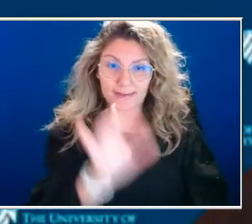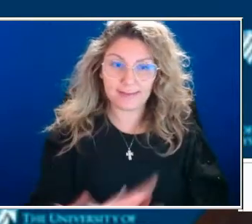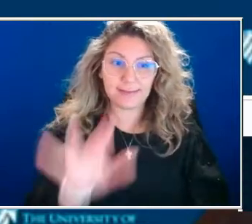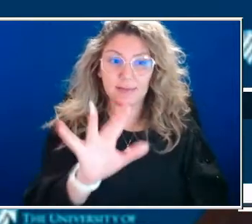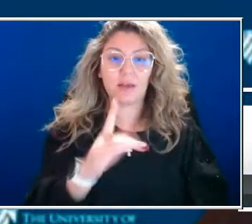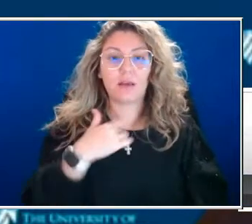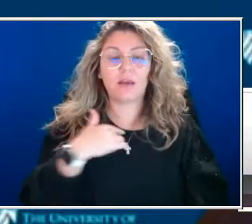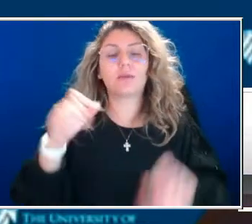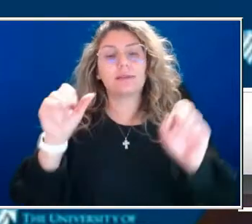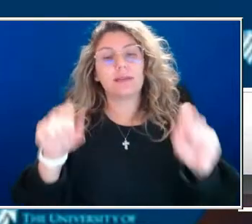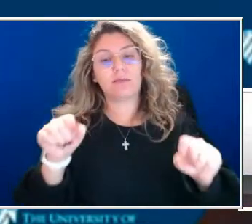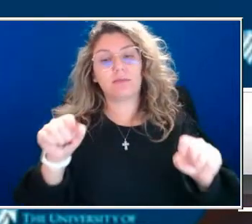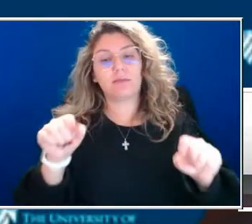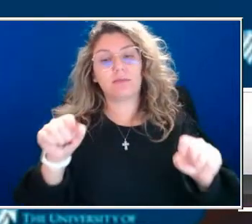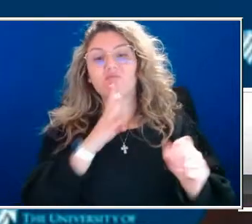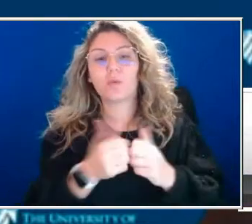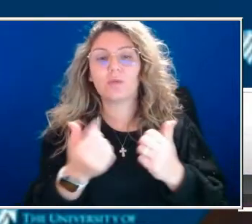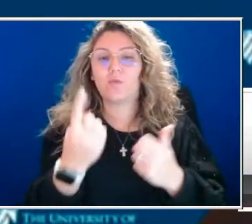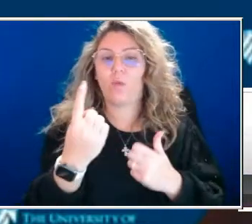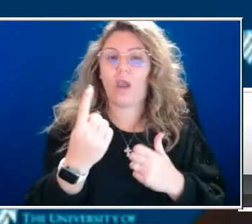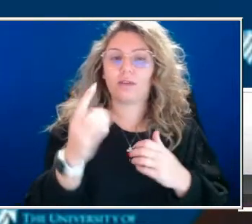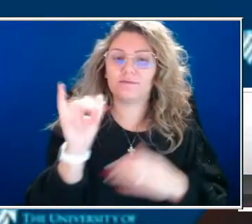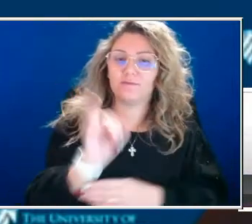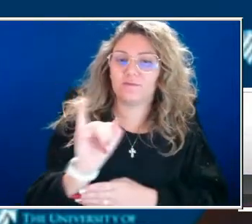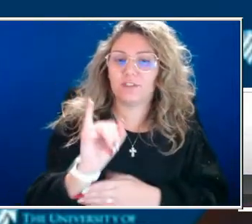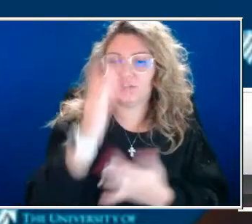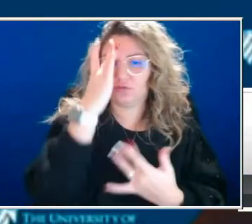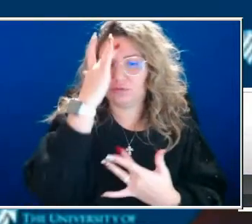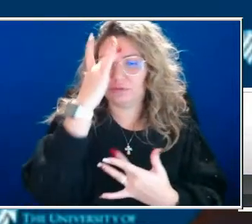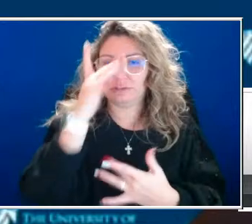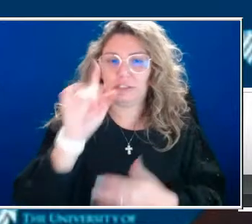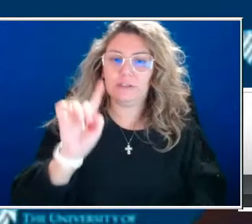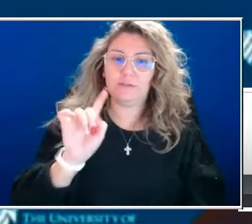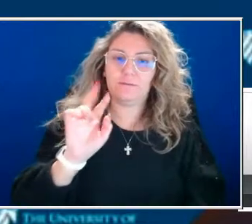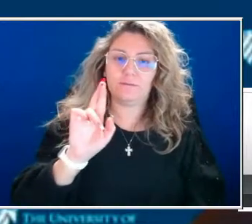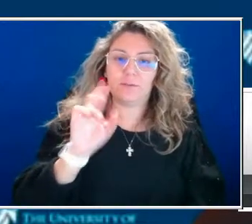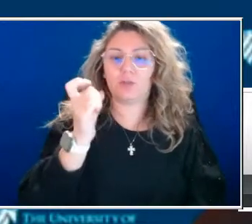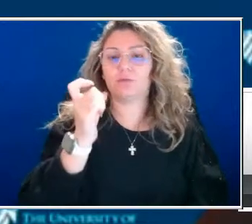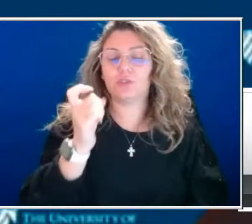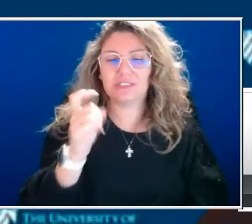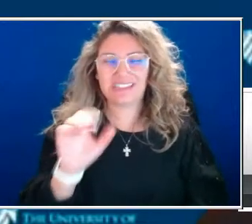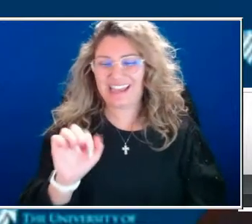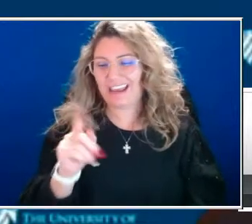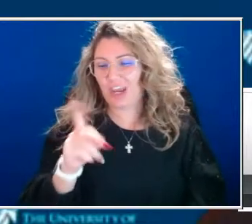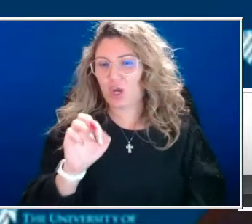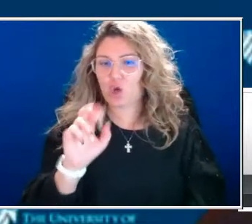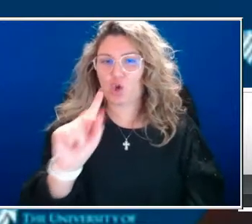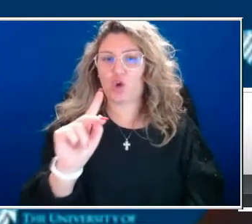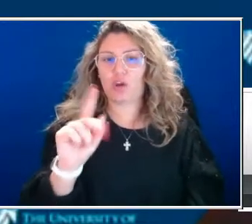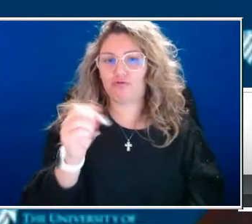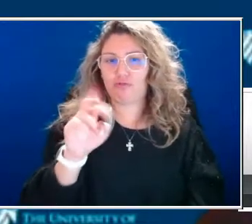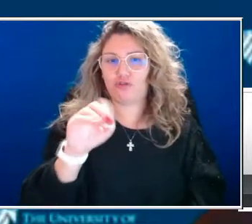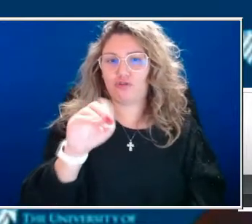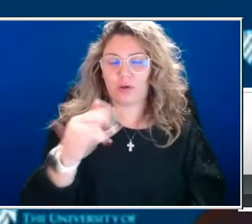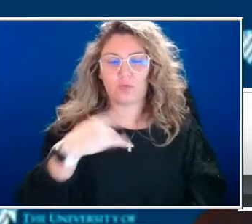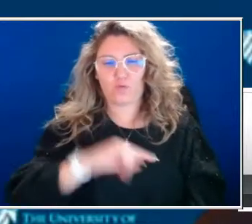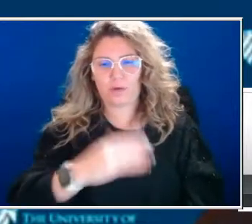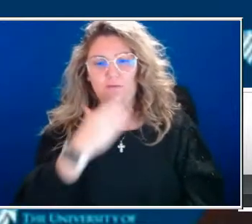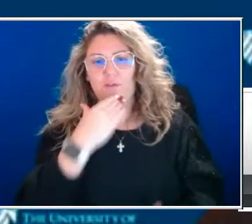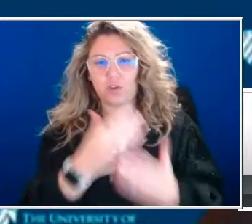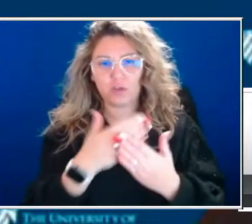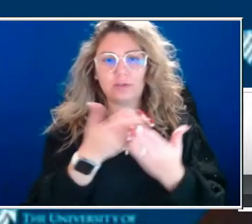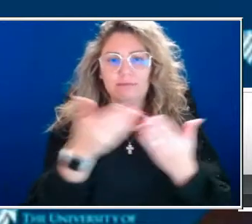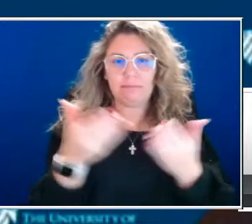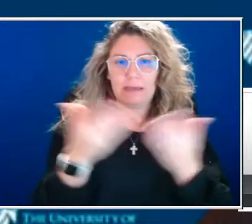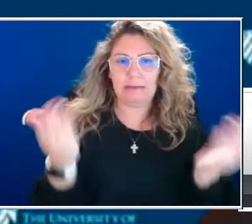to just talk with one of our infectious disease pharmacists, Eric Gregory, today. We do have a fairly good supply here at the health